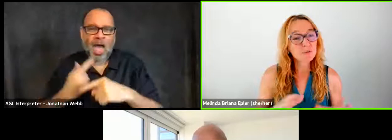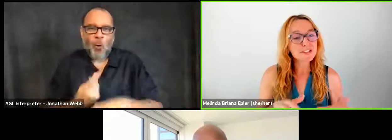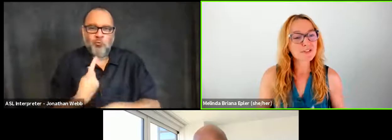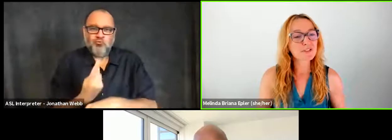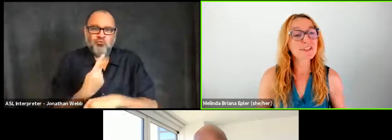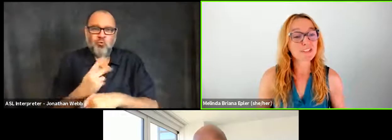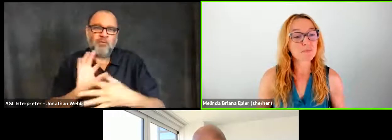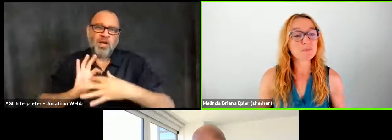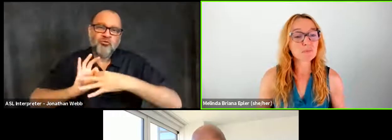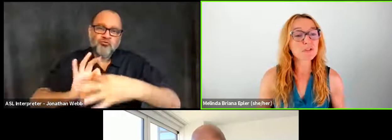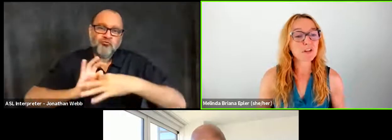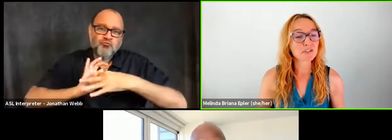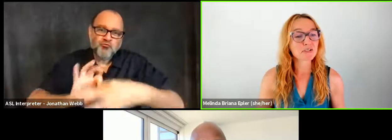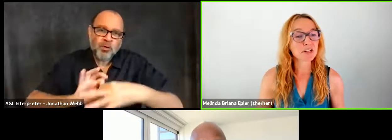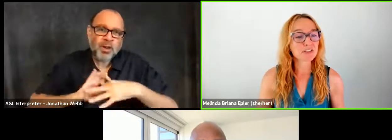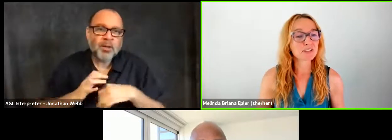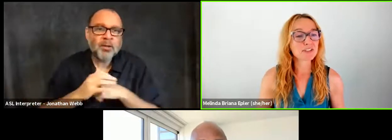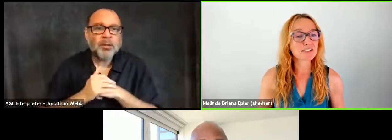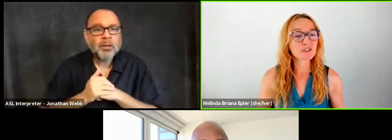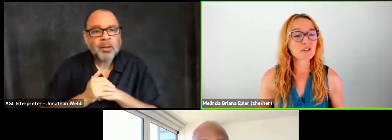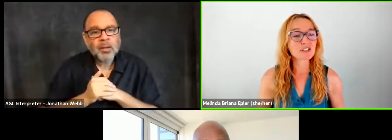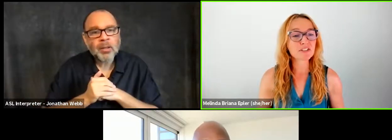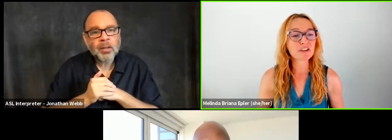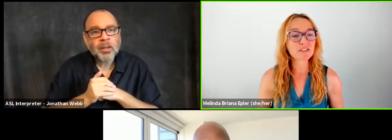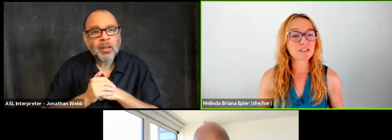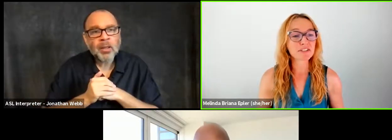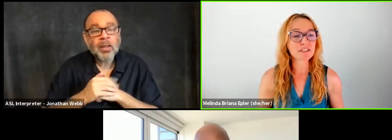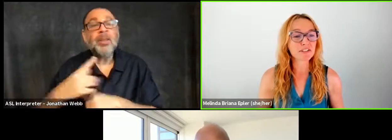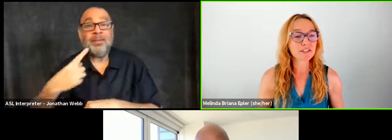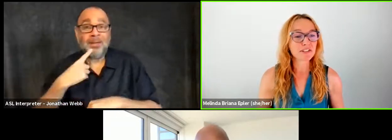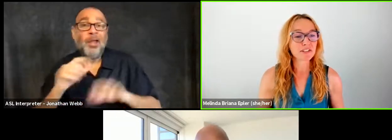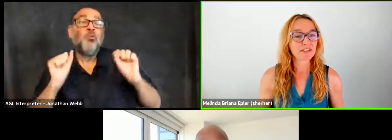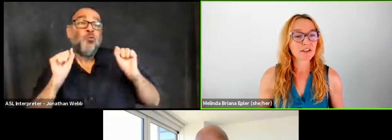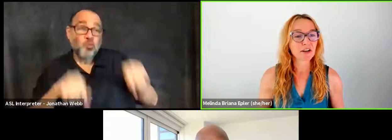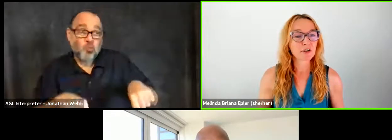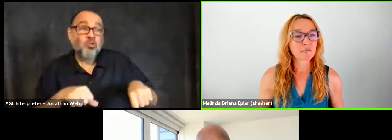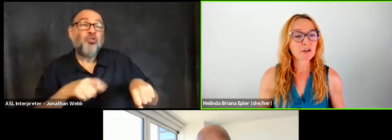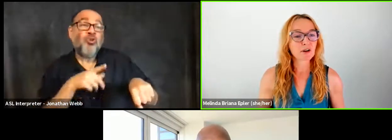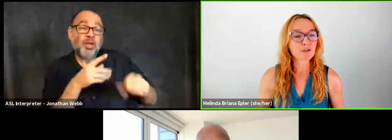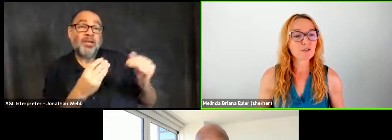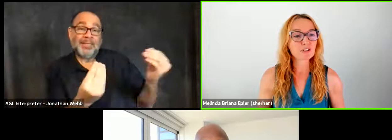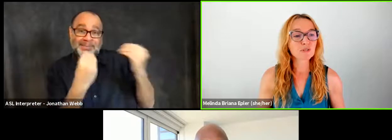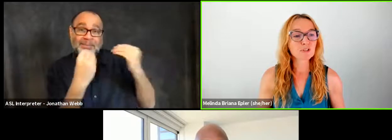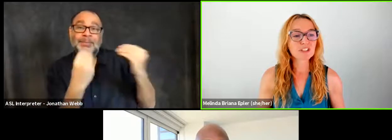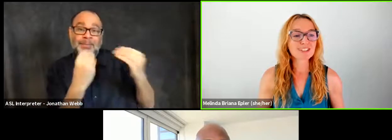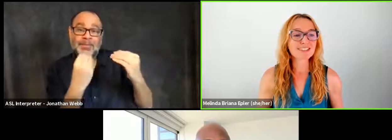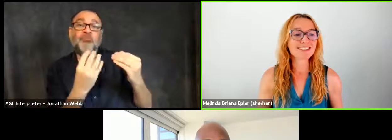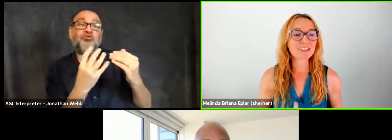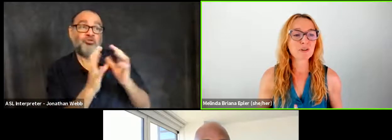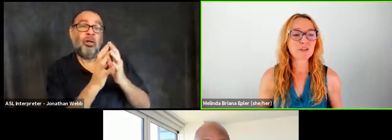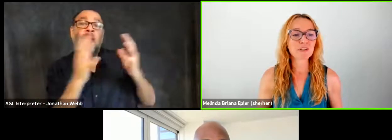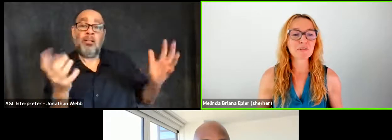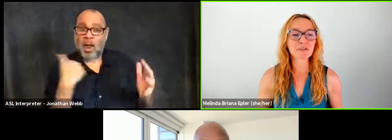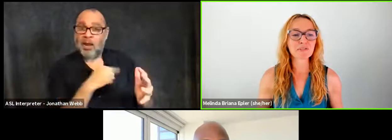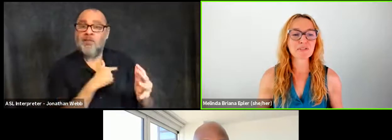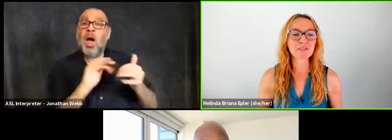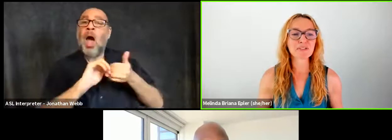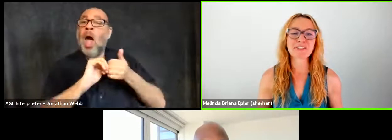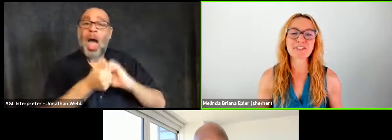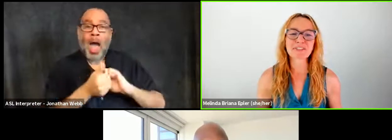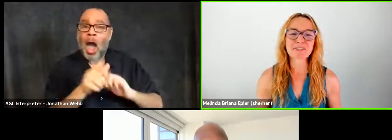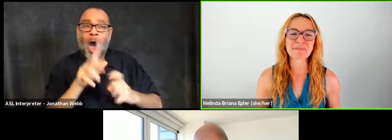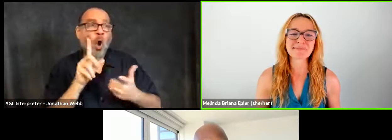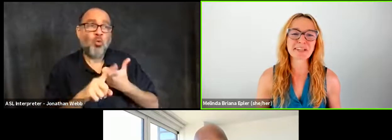or maybe a sort of a statement. Maybe we don't have to react to it. It says you could teach a lot of us about how to truly communicate in a healthy,